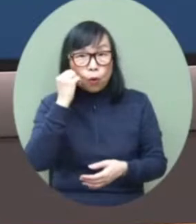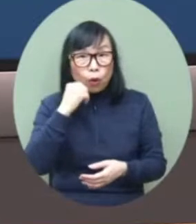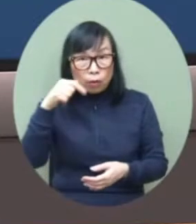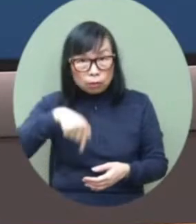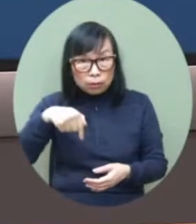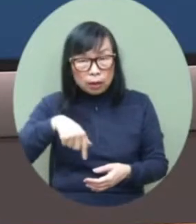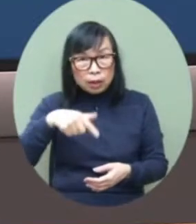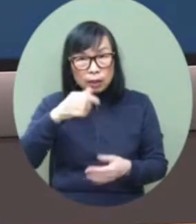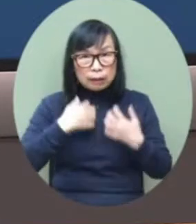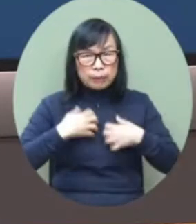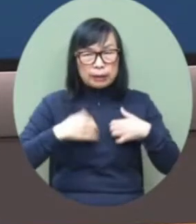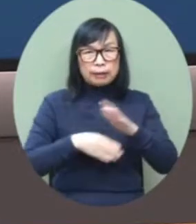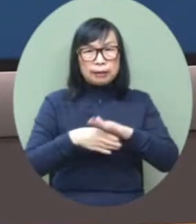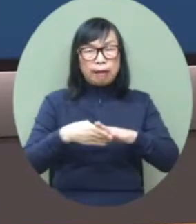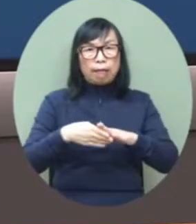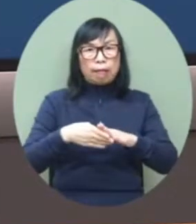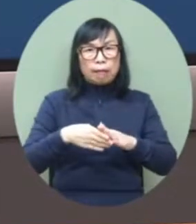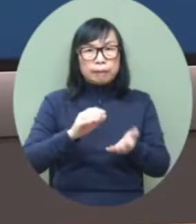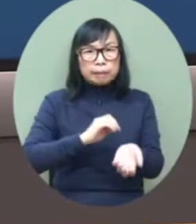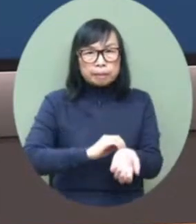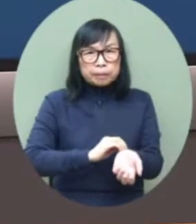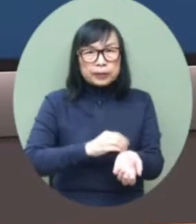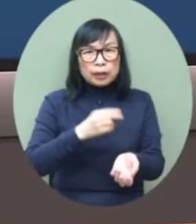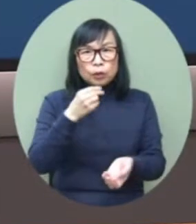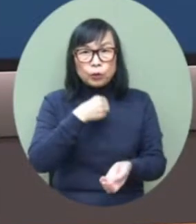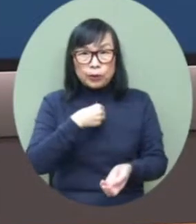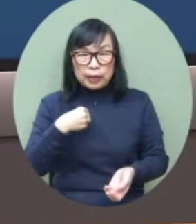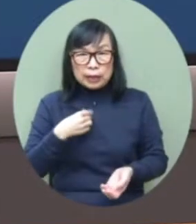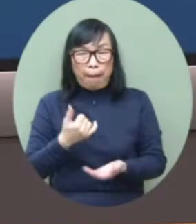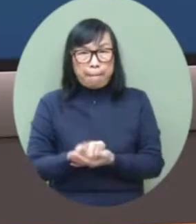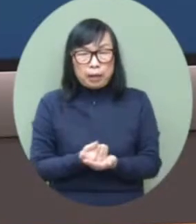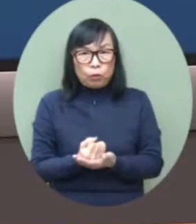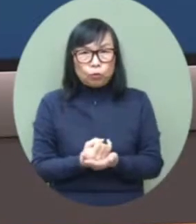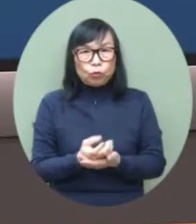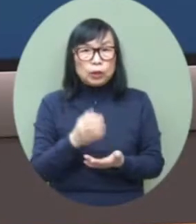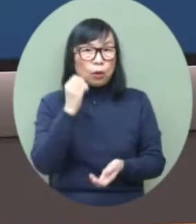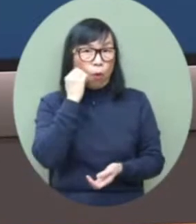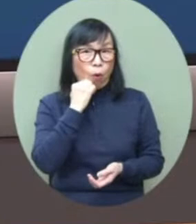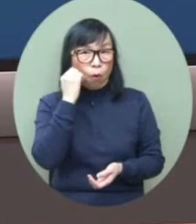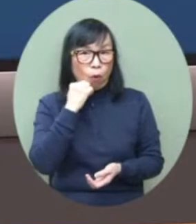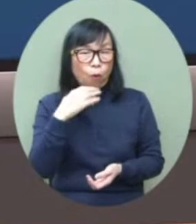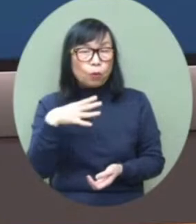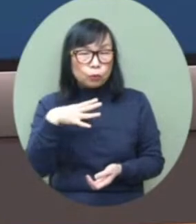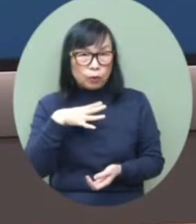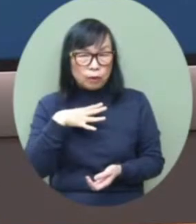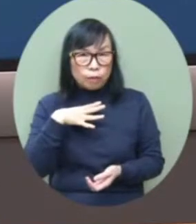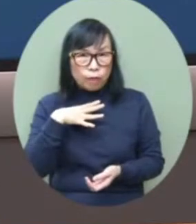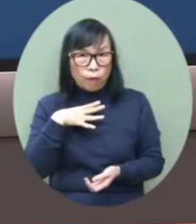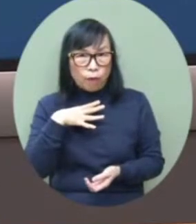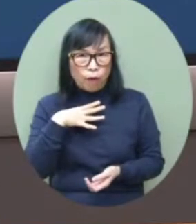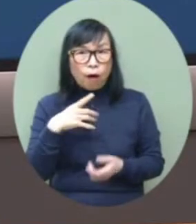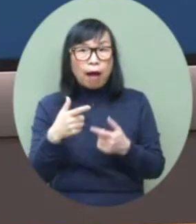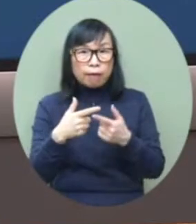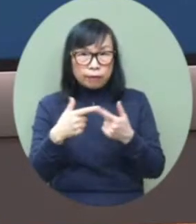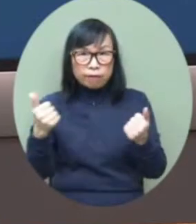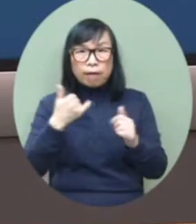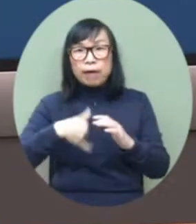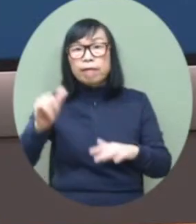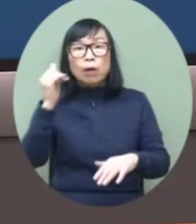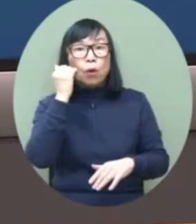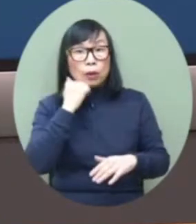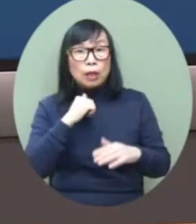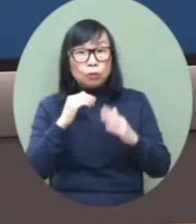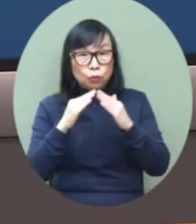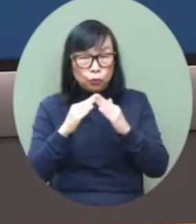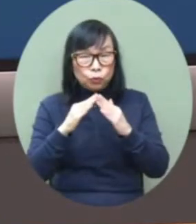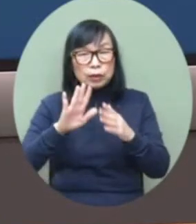in tents outdoors. We also have elderly patients, and even after the doctors had assessed